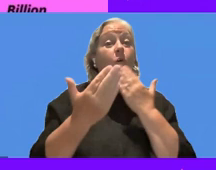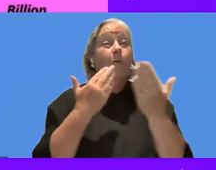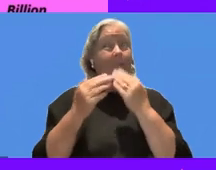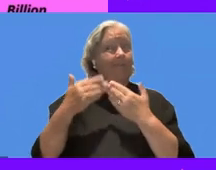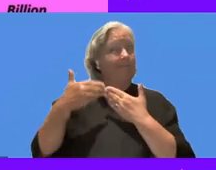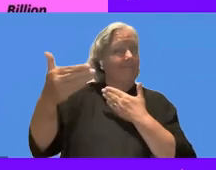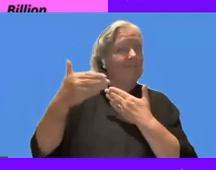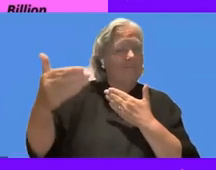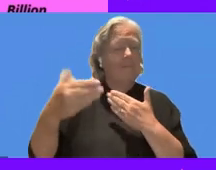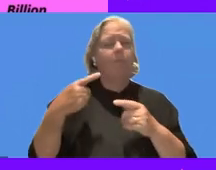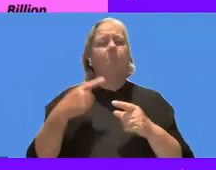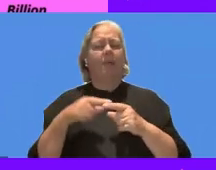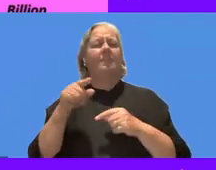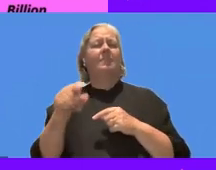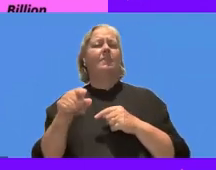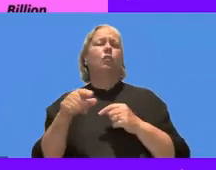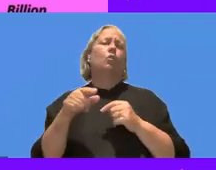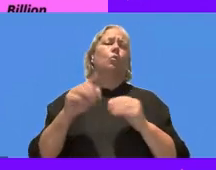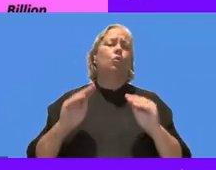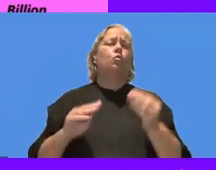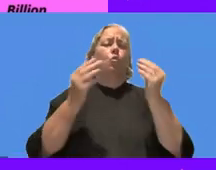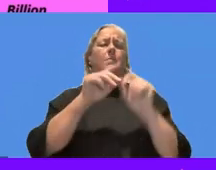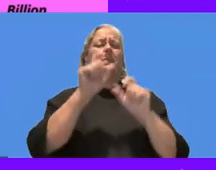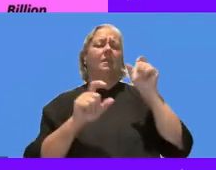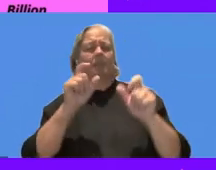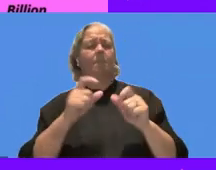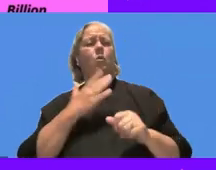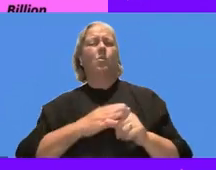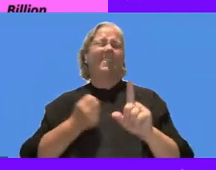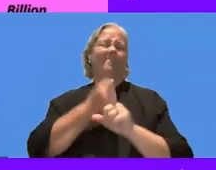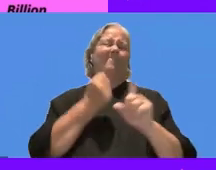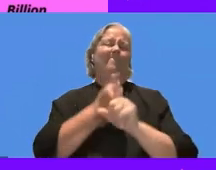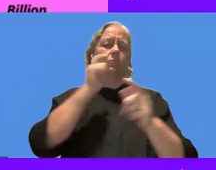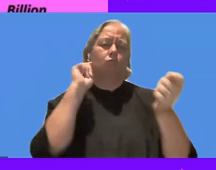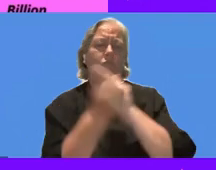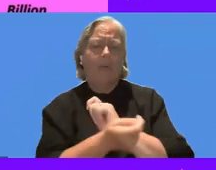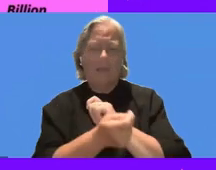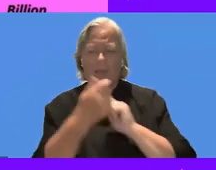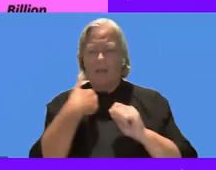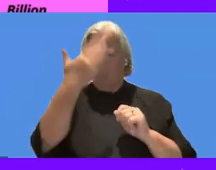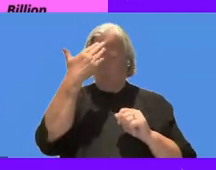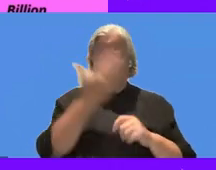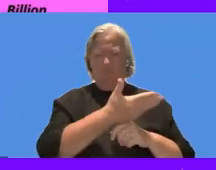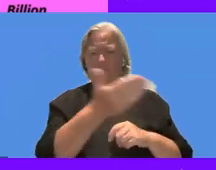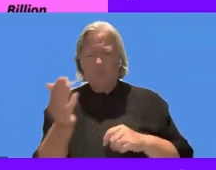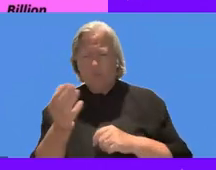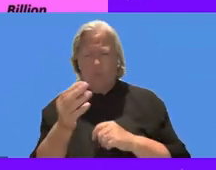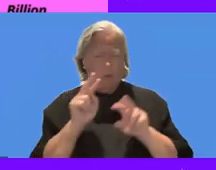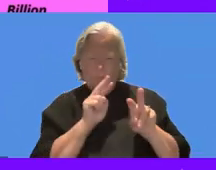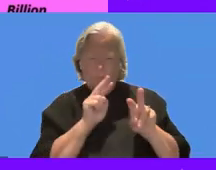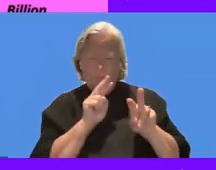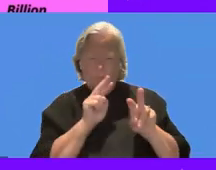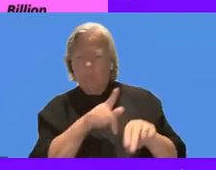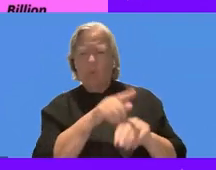Change campaign. We know many of you are here and following along with the ECOSOC Youth Forum. Some of you may be in New York